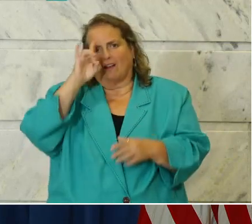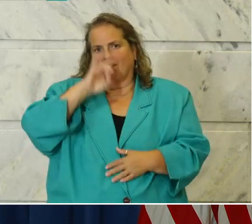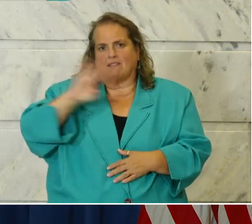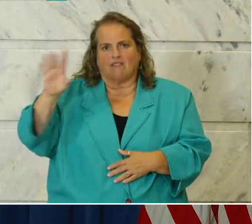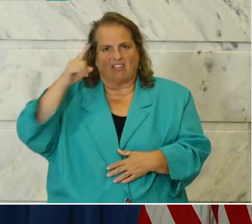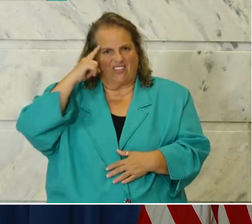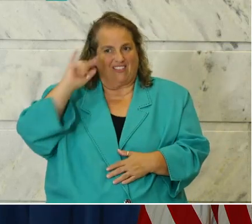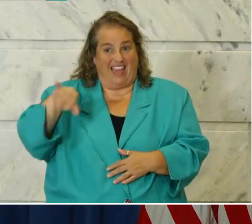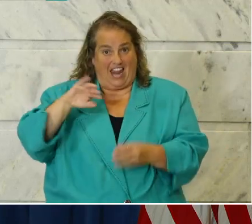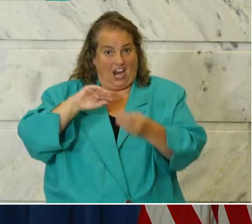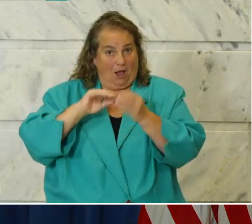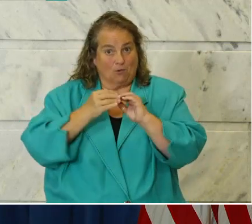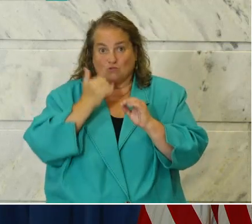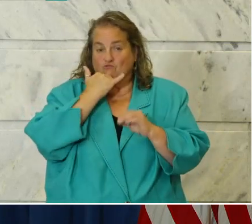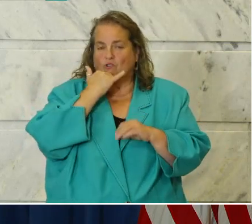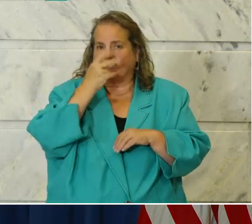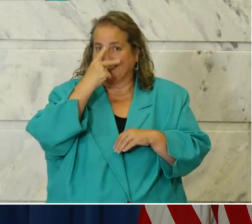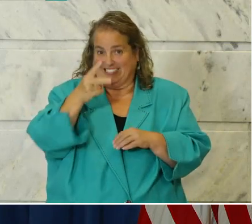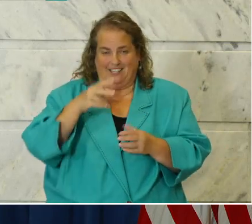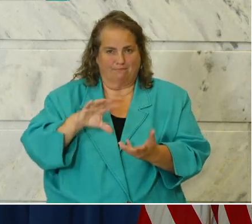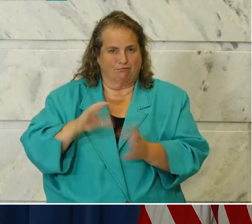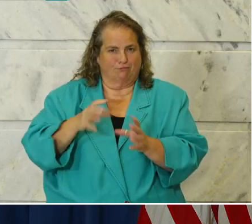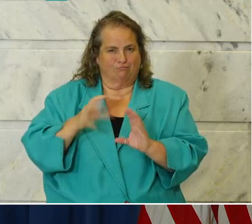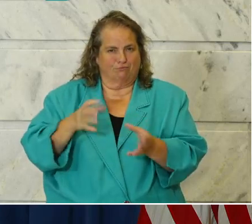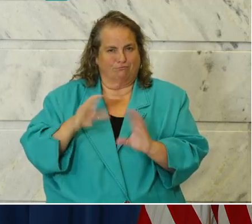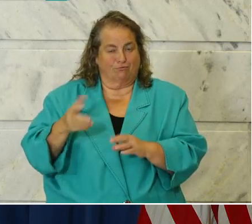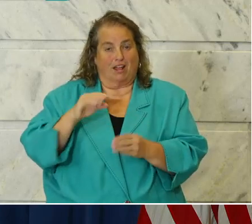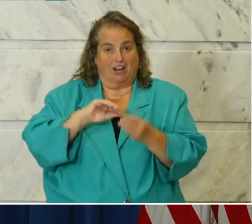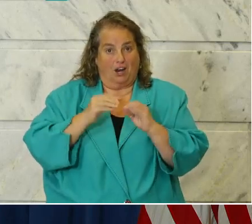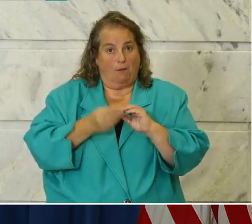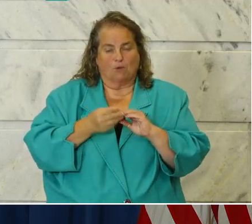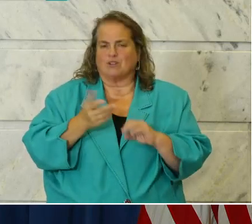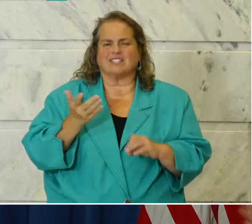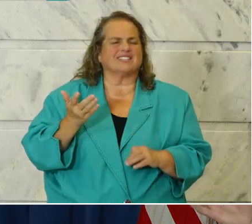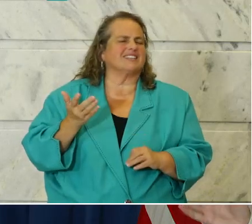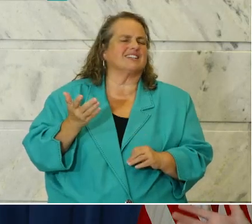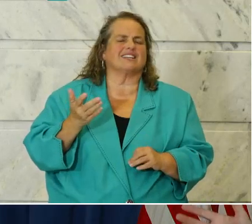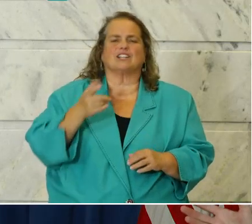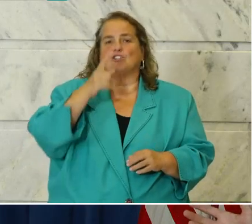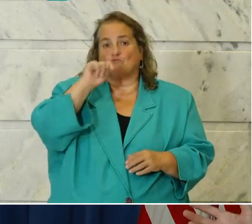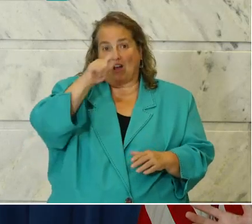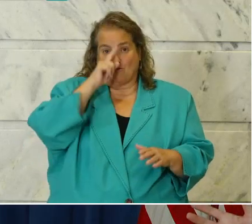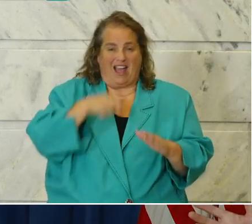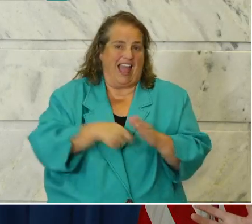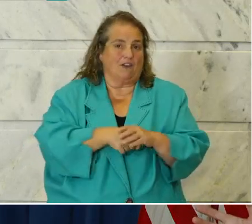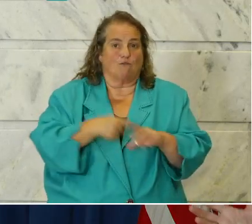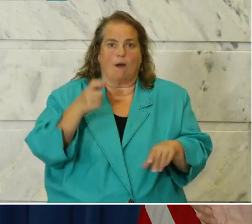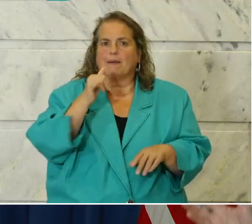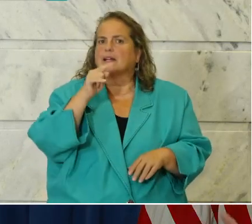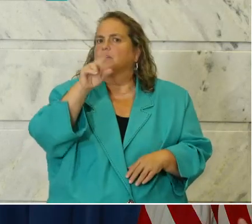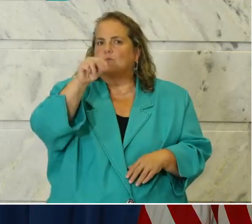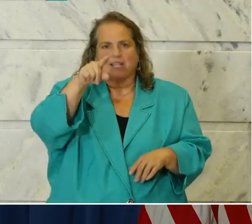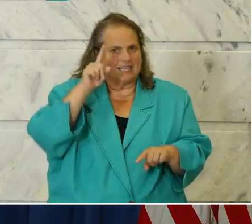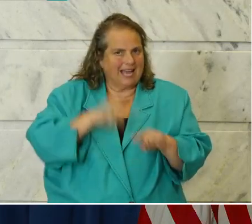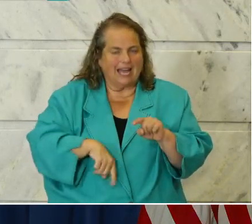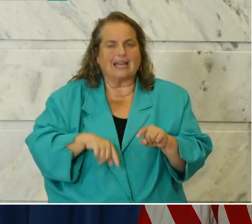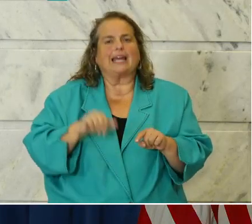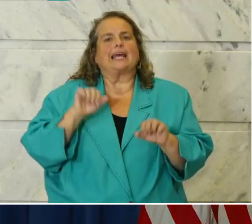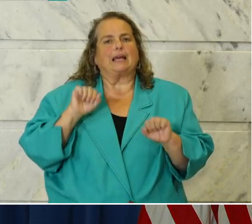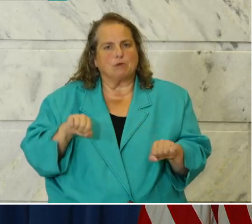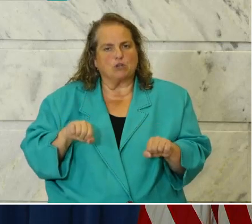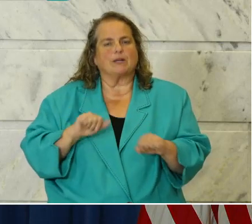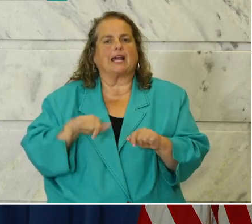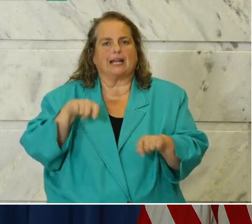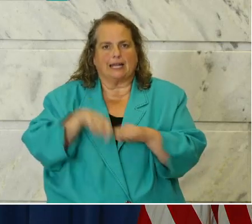numbers or to say this is just like a flu is sticking your head in the sand while something rages through our communities and potentially kills people that you